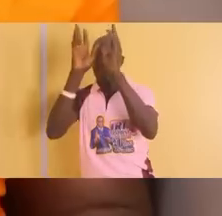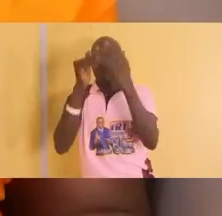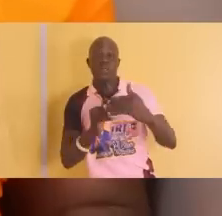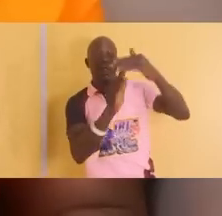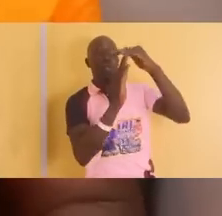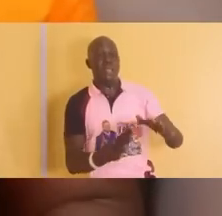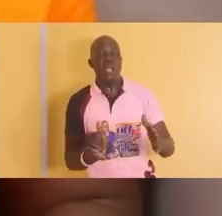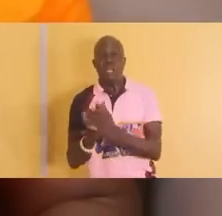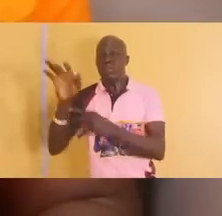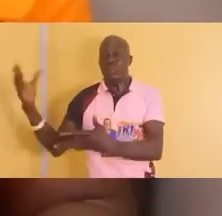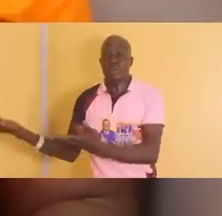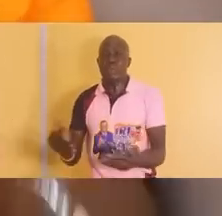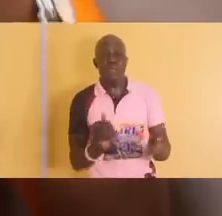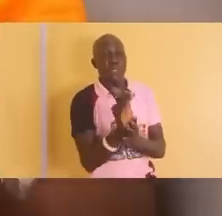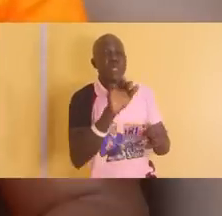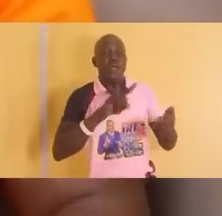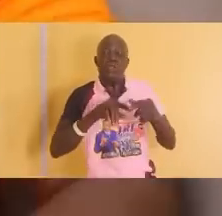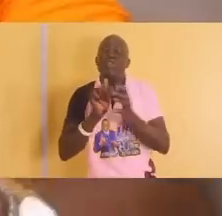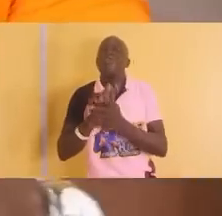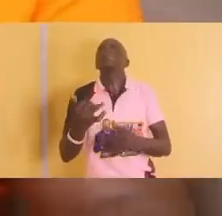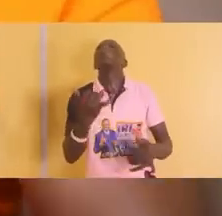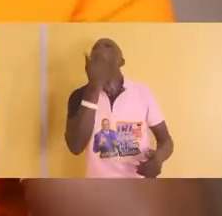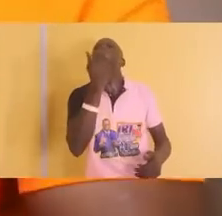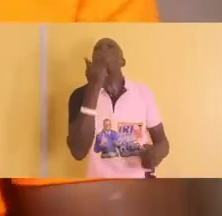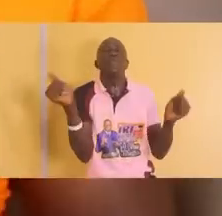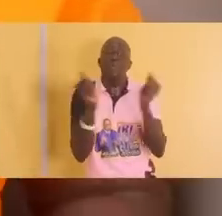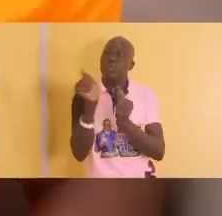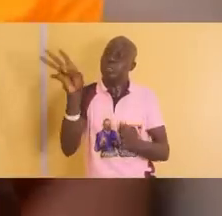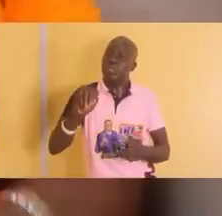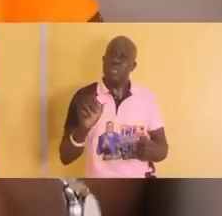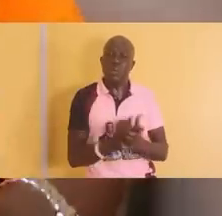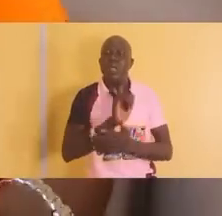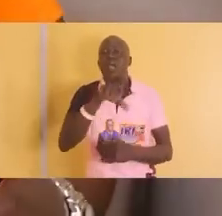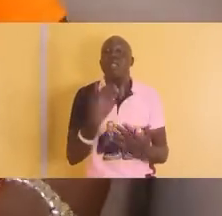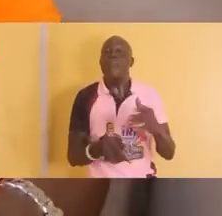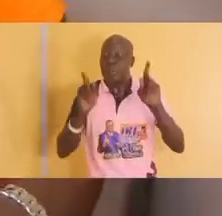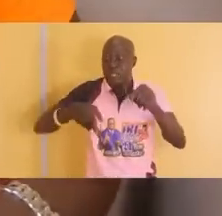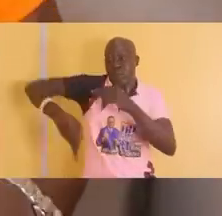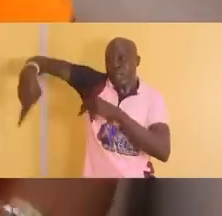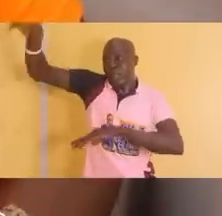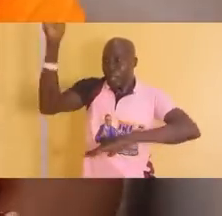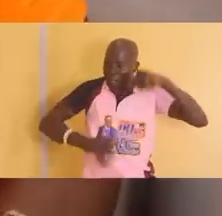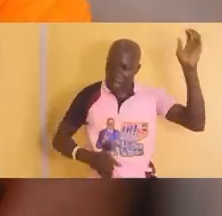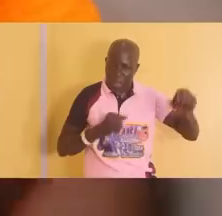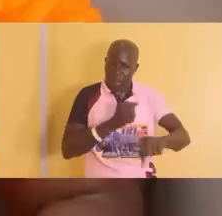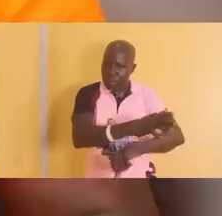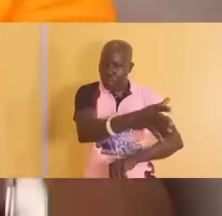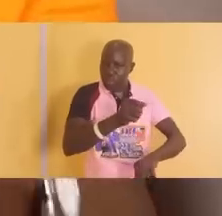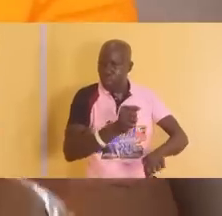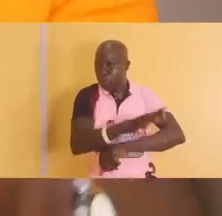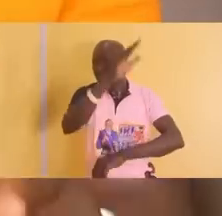To wait on our leaders. To speak negativity to our leaders. The one that is greater than you that you